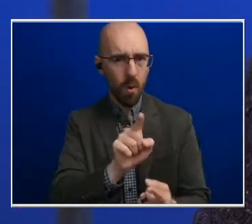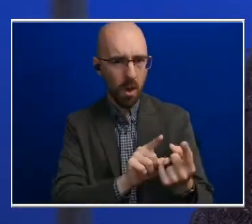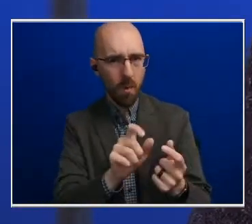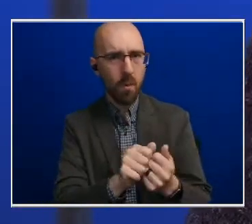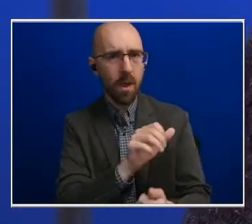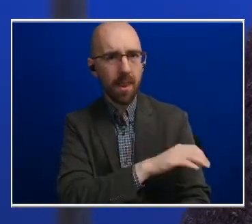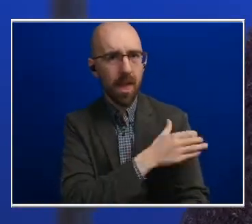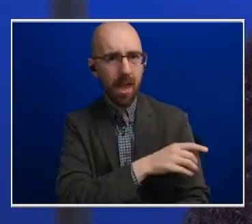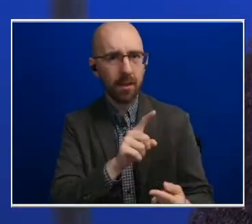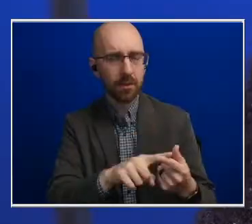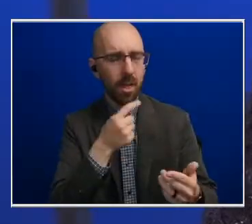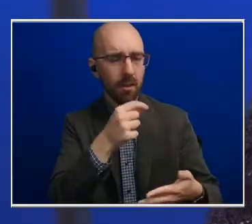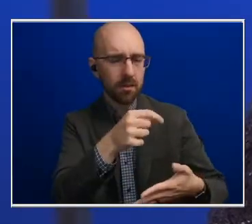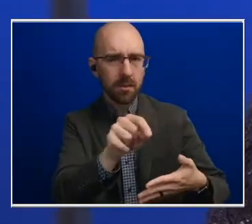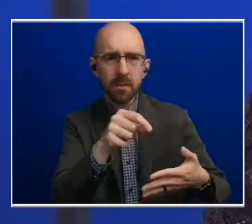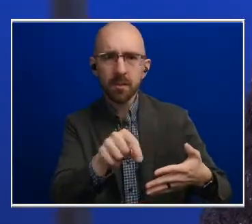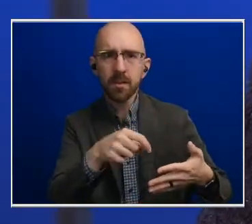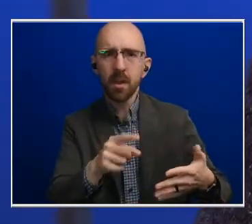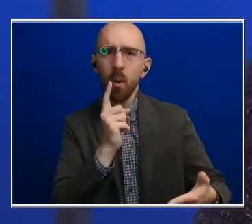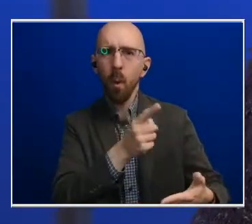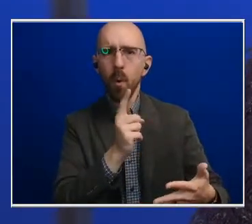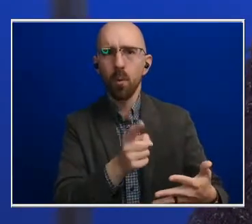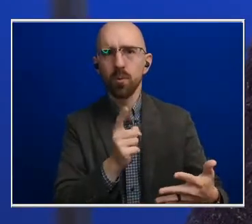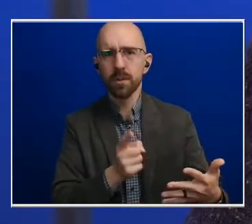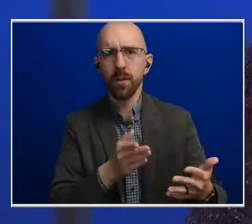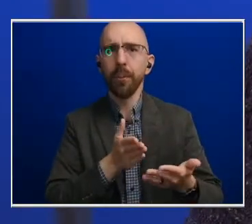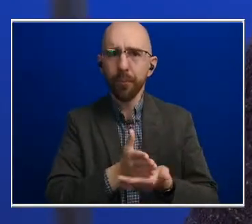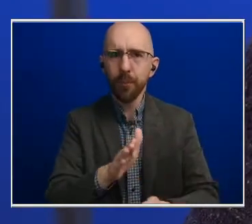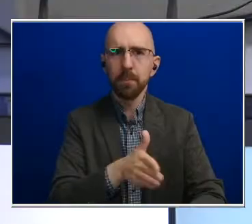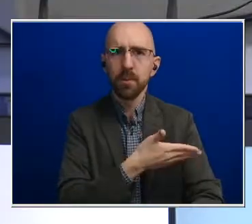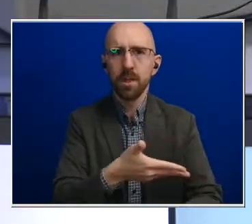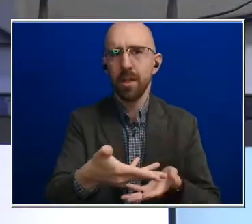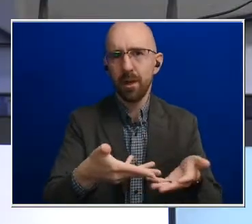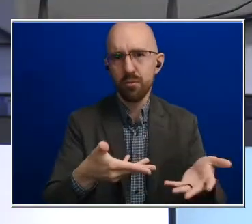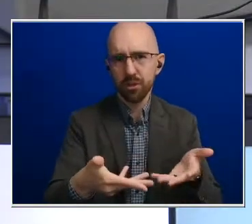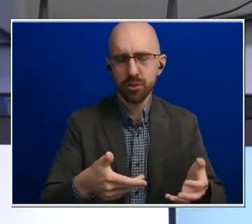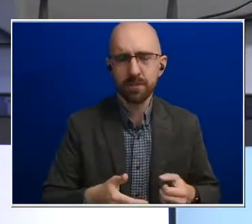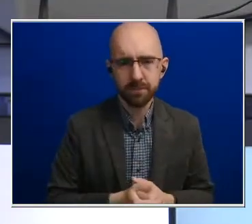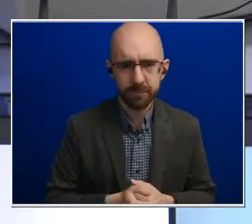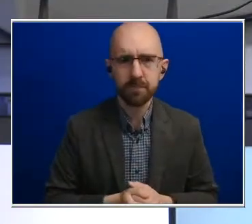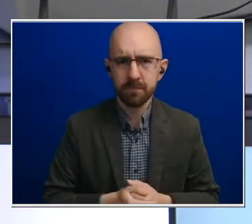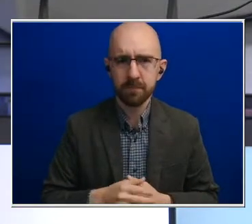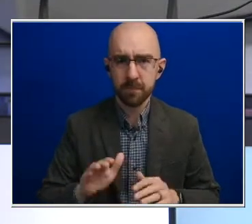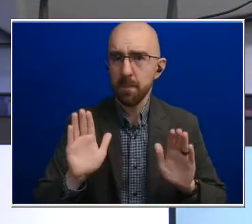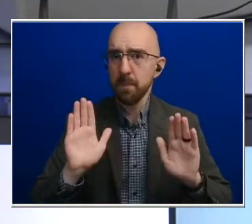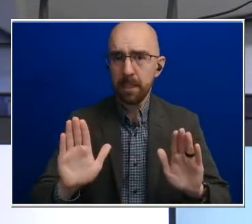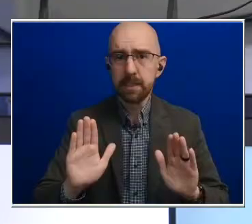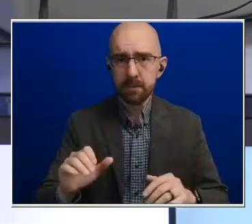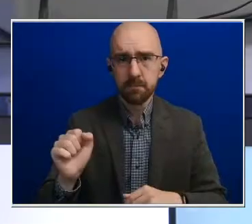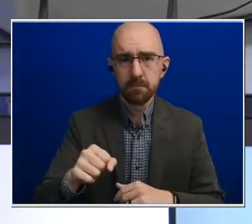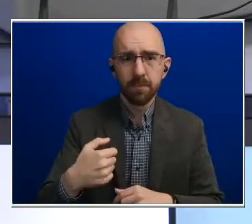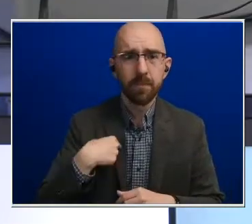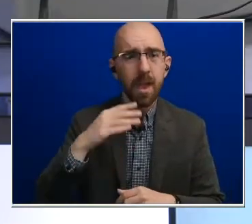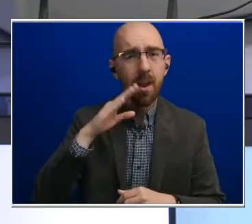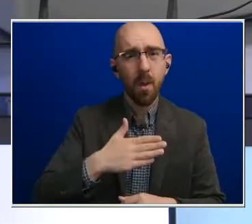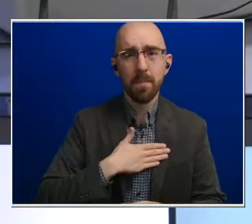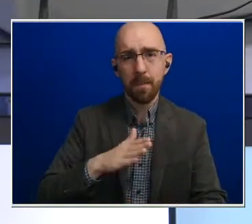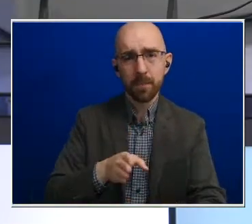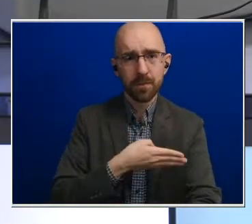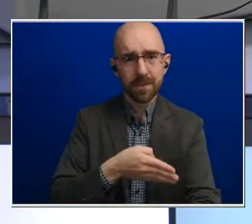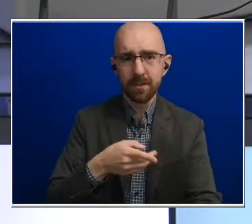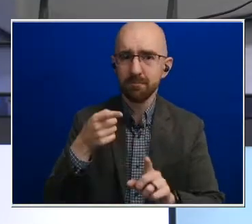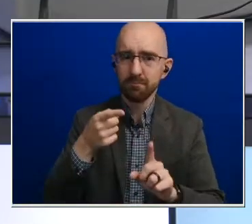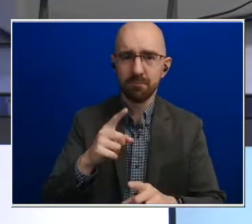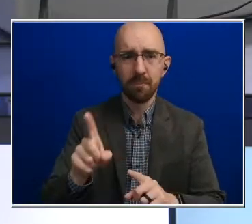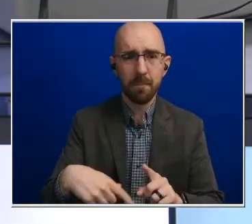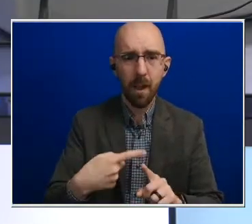specific goals through musical interactions. Yeah, it is pretty amazing. So I know my music is all about mood. So if I'm going out, I'm going